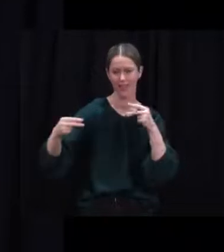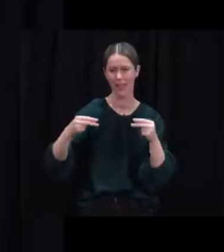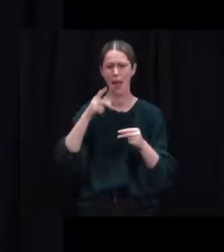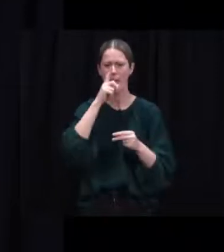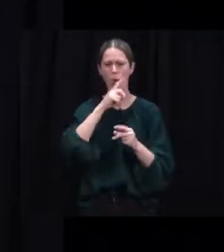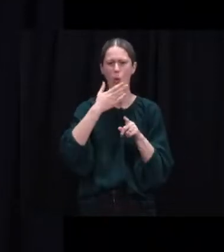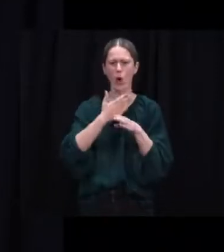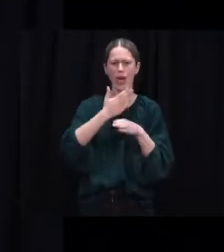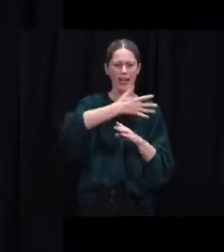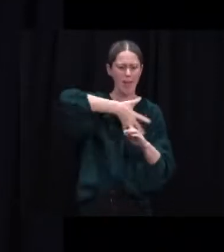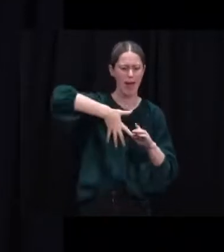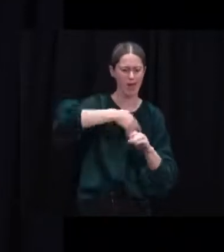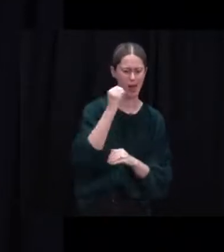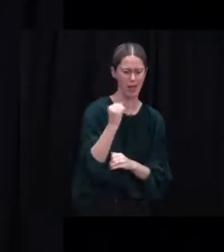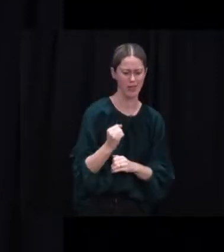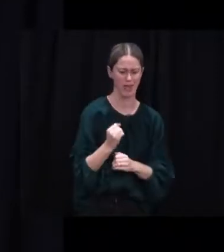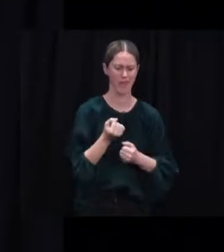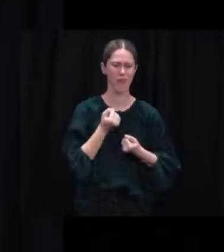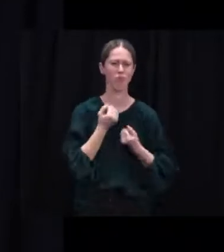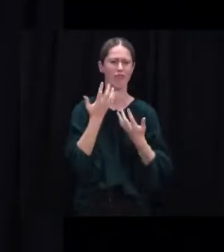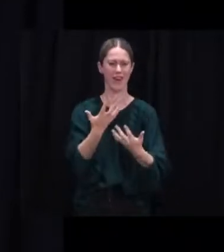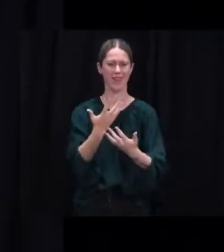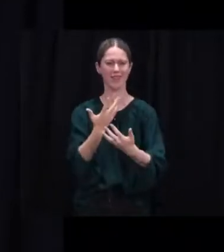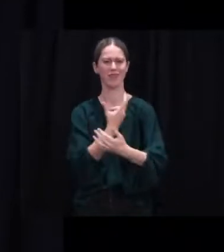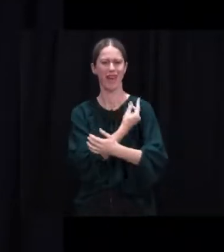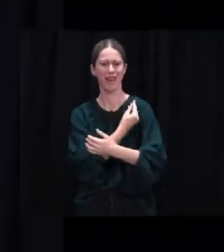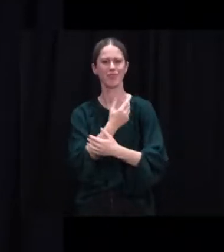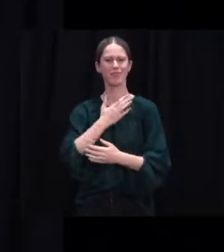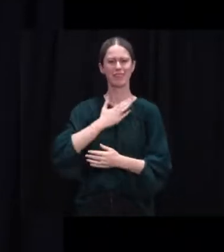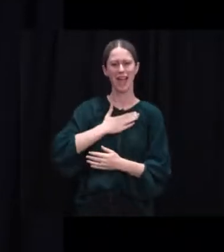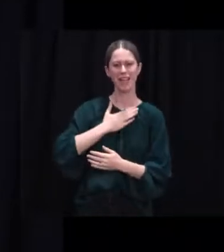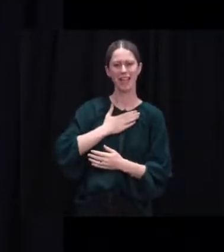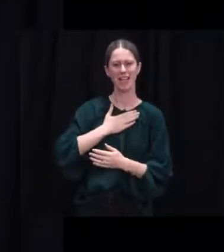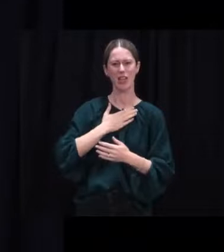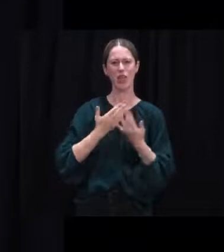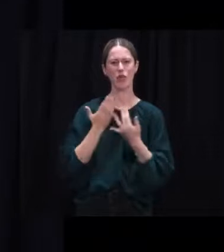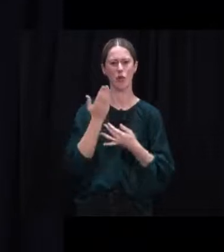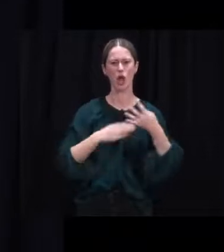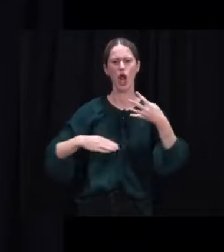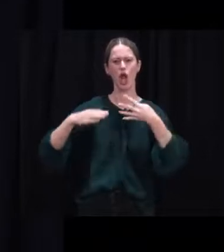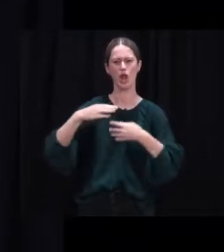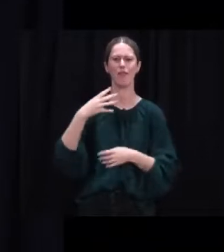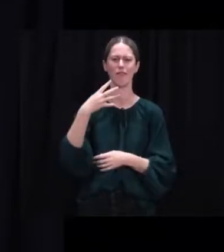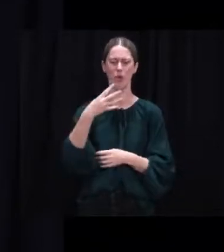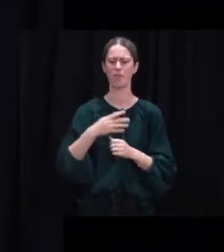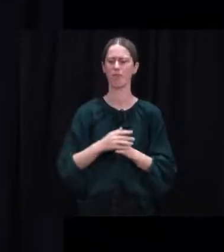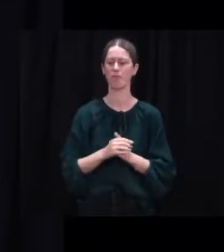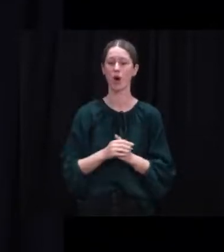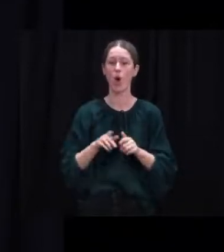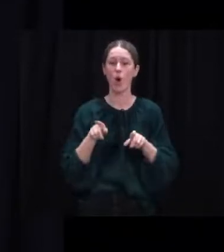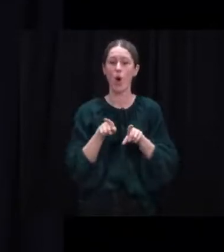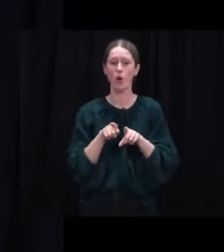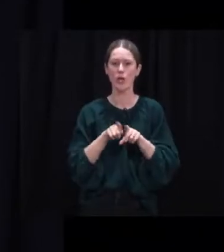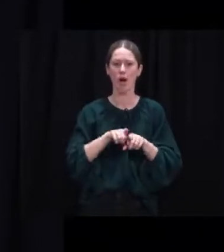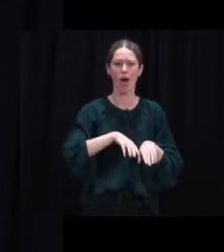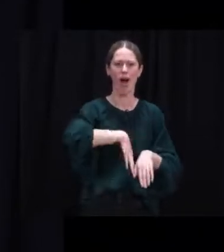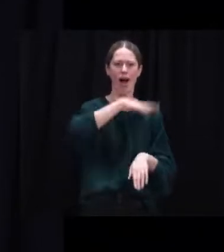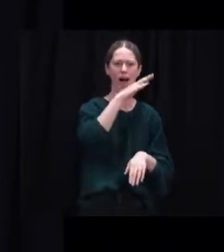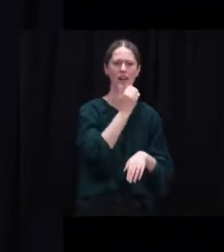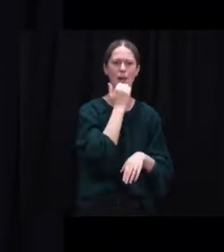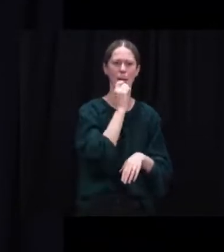you to those being vaccinated, those doing the vaccination, and all those working behind the scenes to make sure the vaccinations can